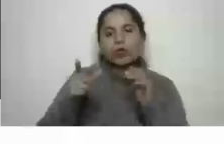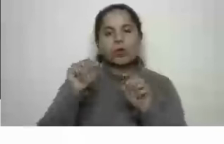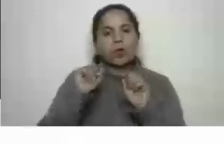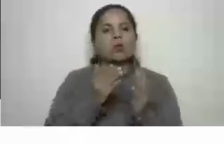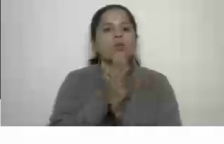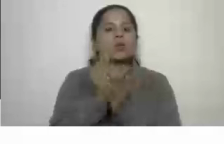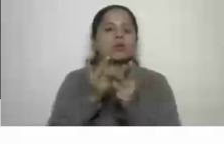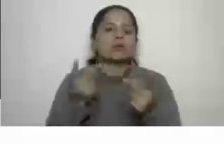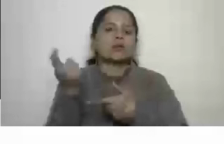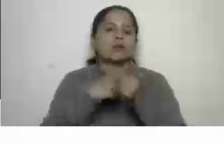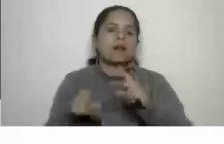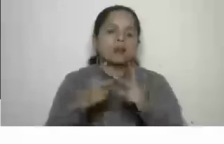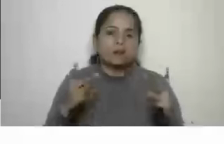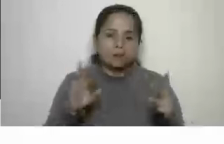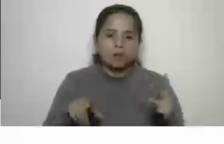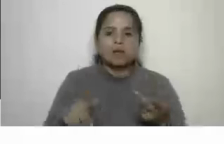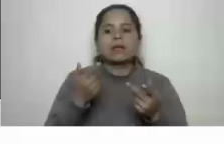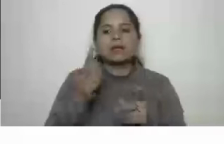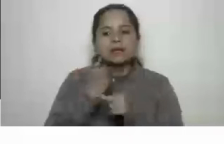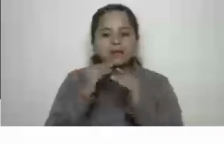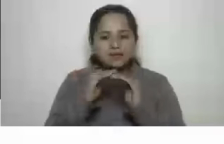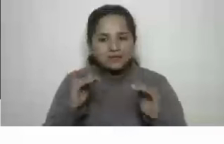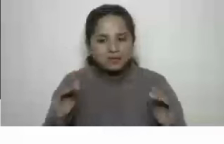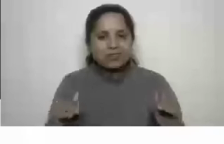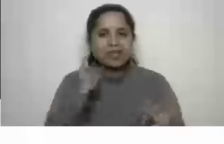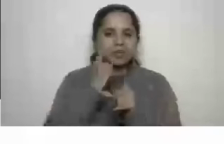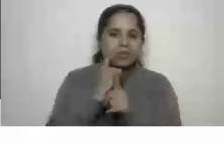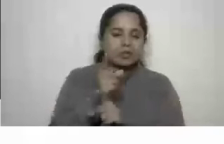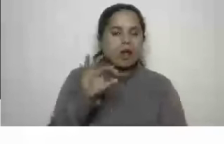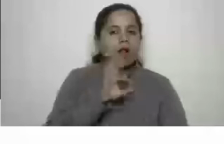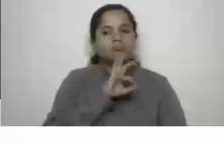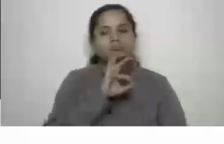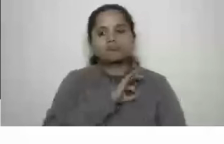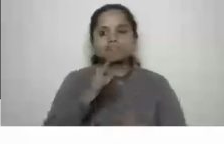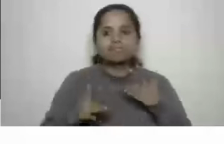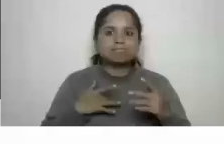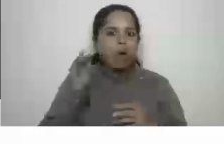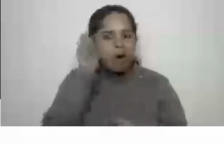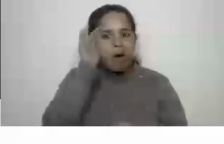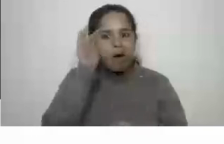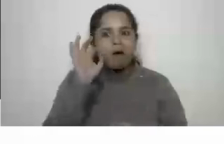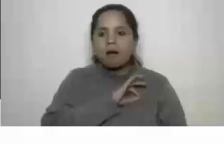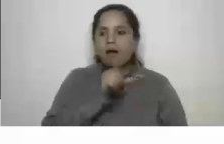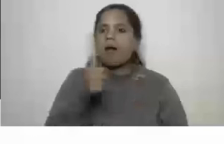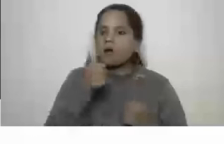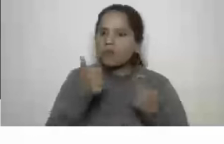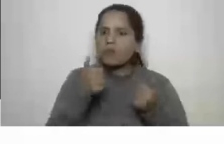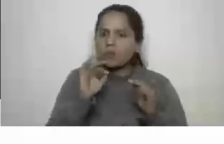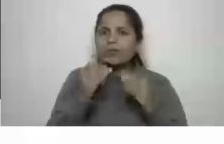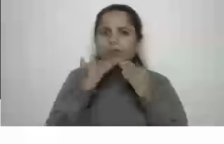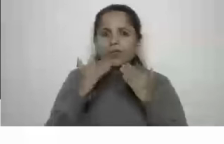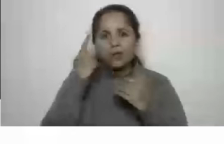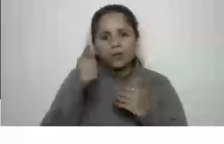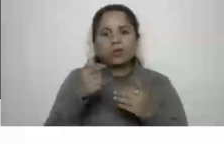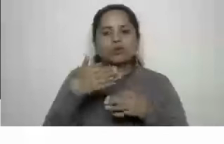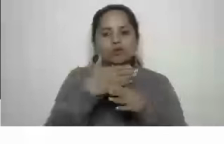various languages. Kids and teachers Wow. love to attend it. Wow, that's actually good. I mean, thank you very much for sharing